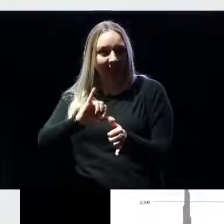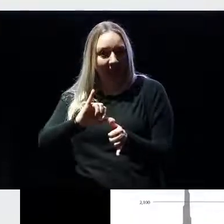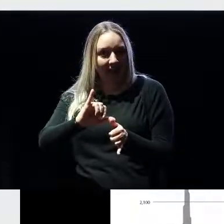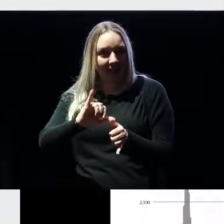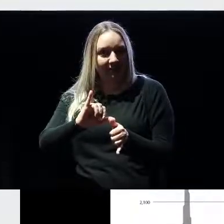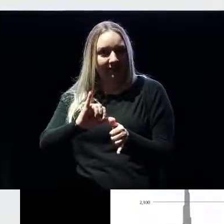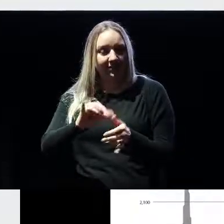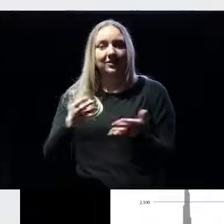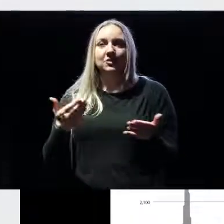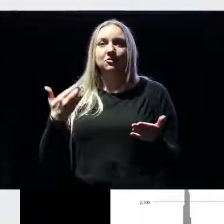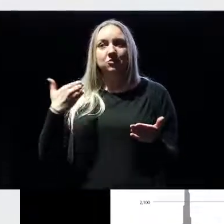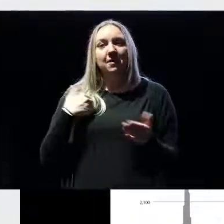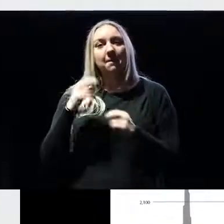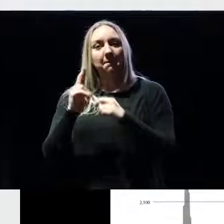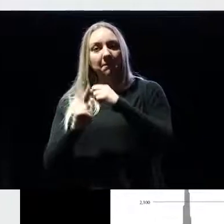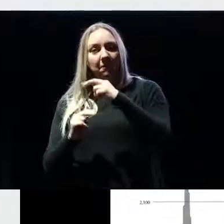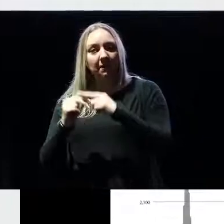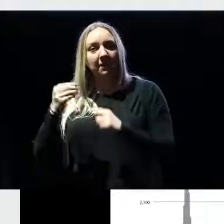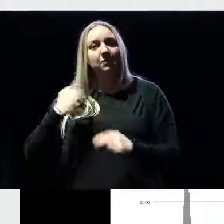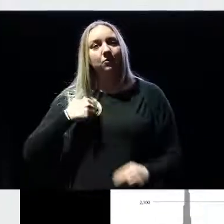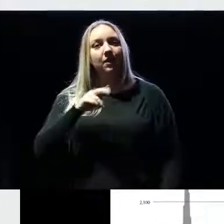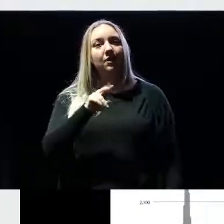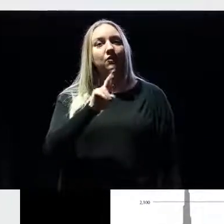urban design,